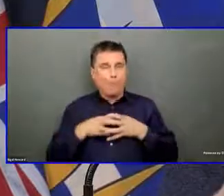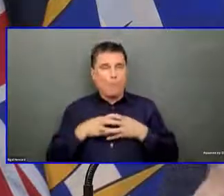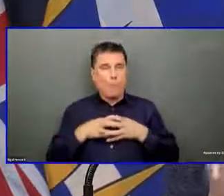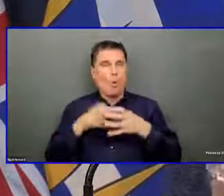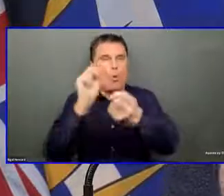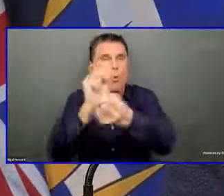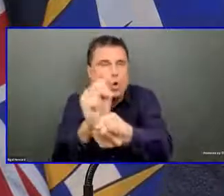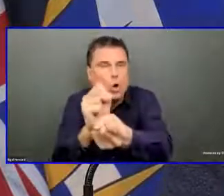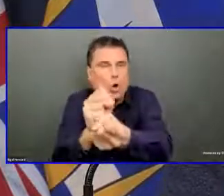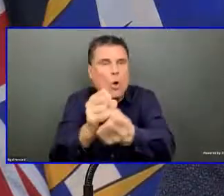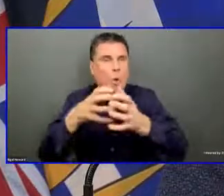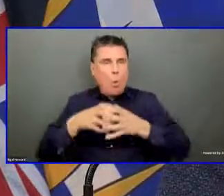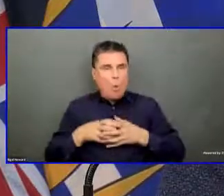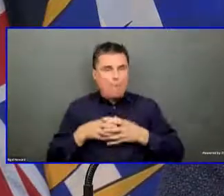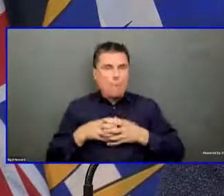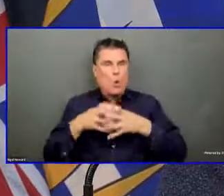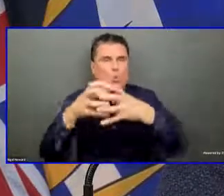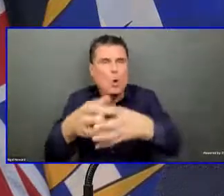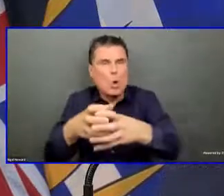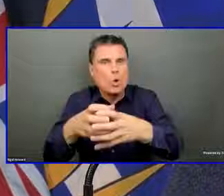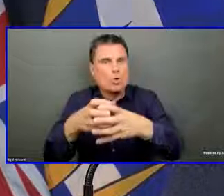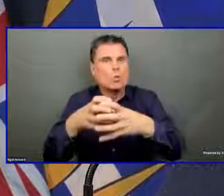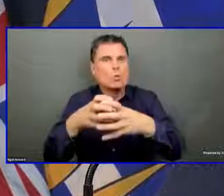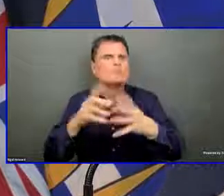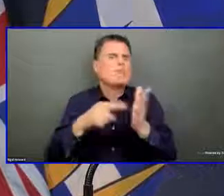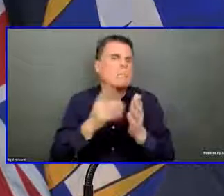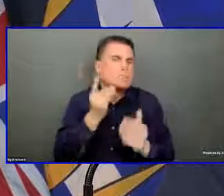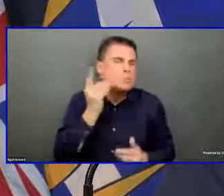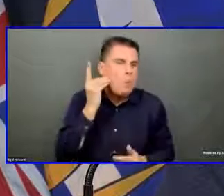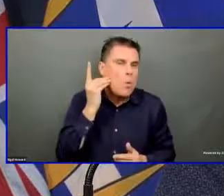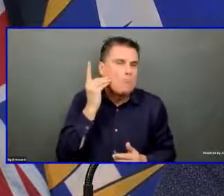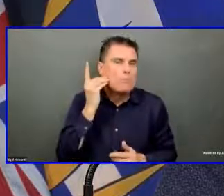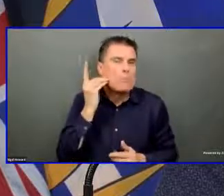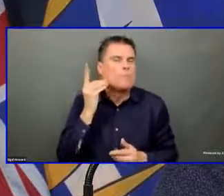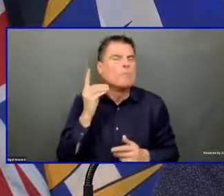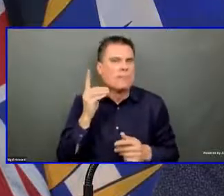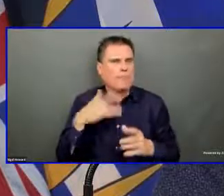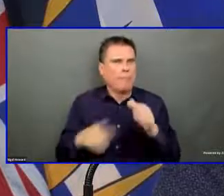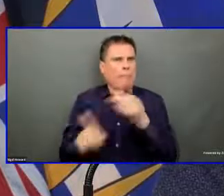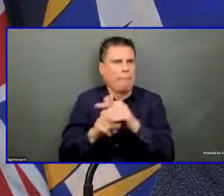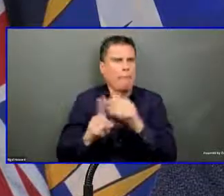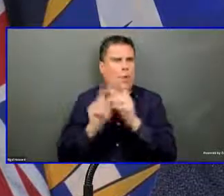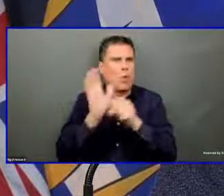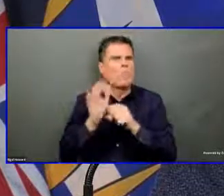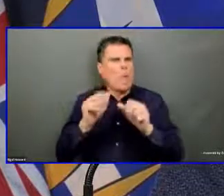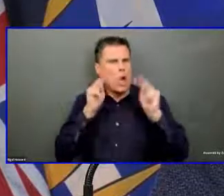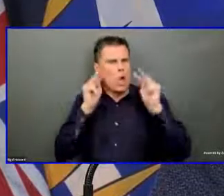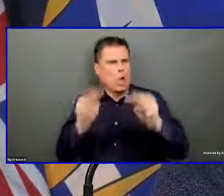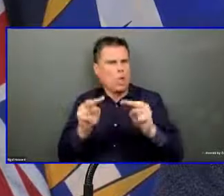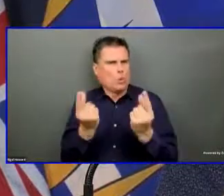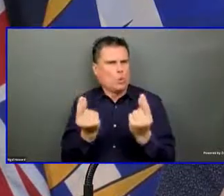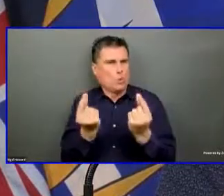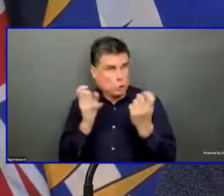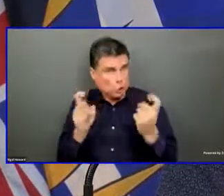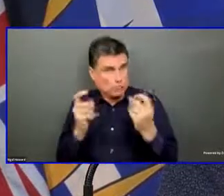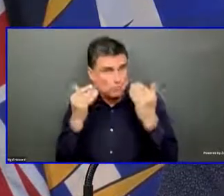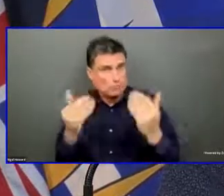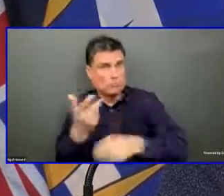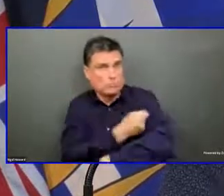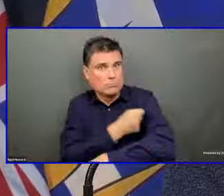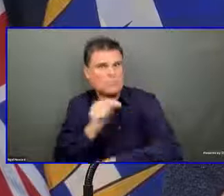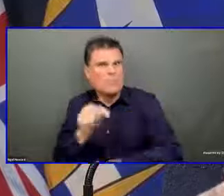and we know that there's been outbreaks that have spilled over into our communities in BC. And also some of